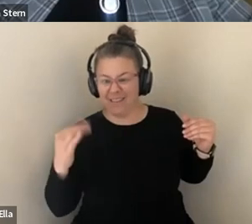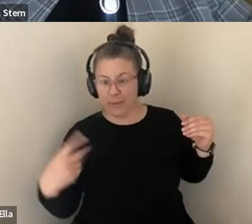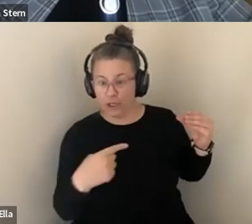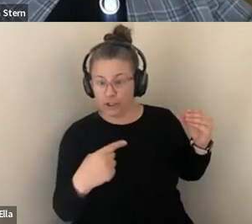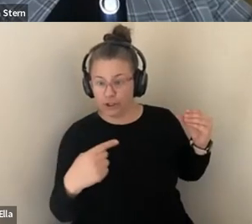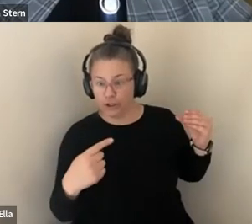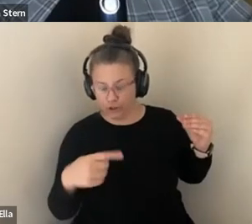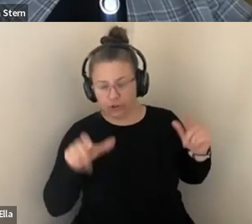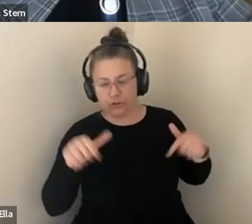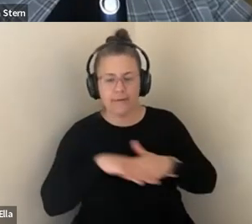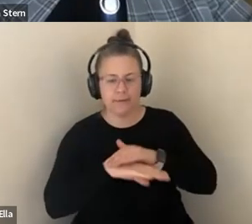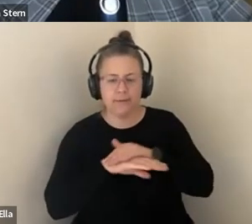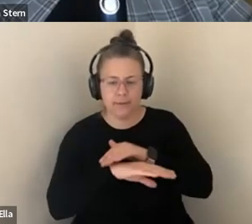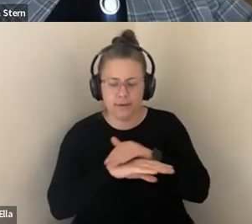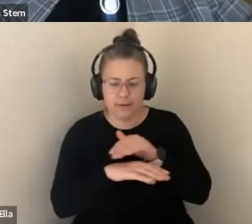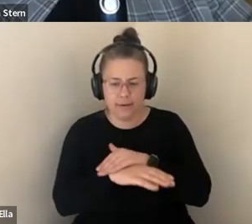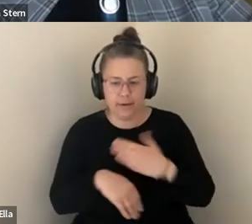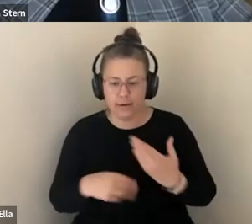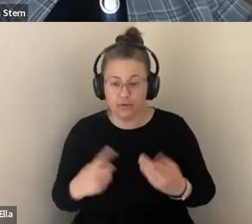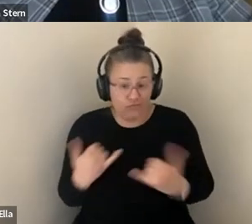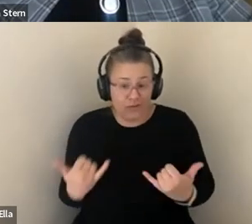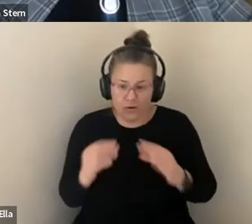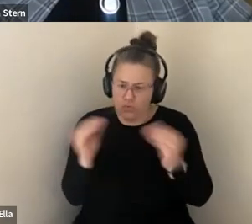those don't exist right now.